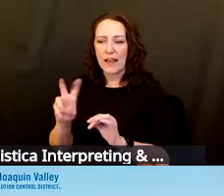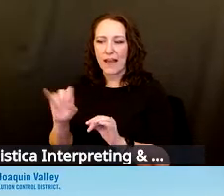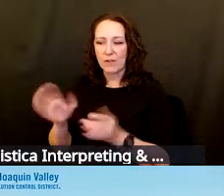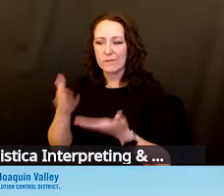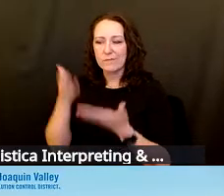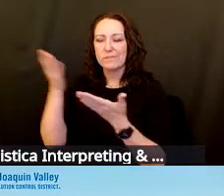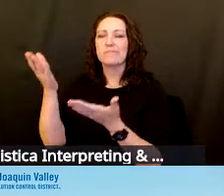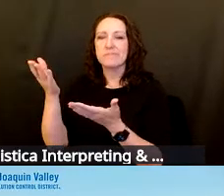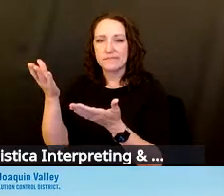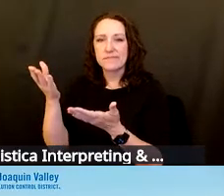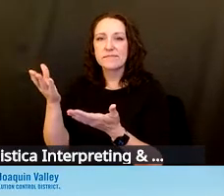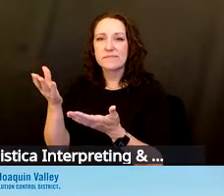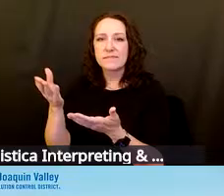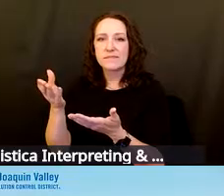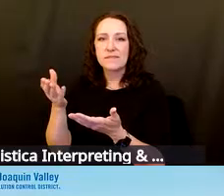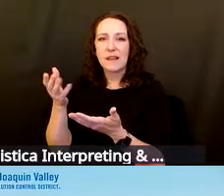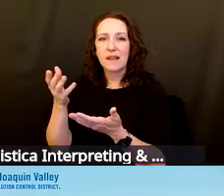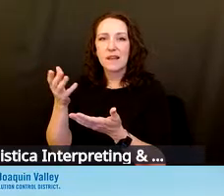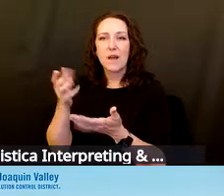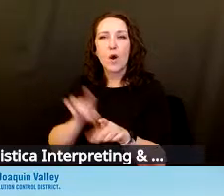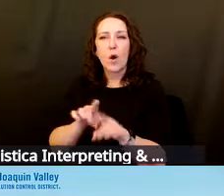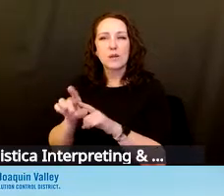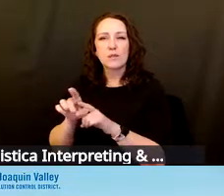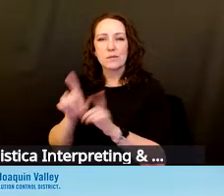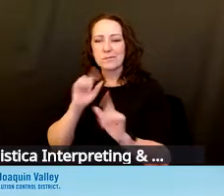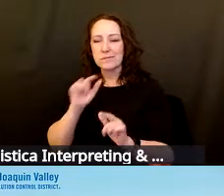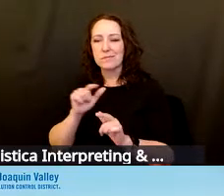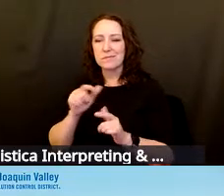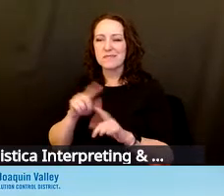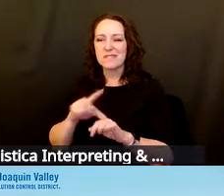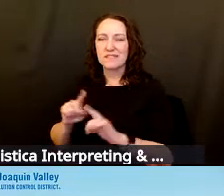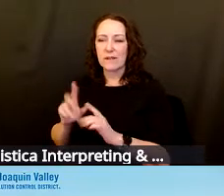I think this gets to also a couple of questions we heard from CSC